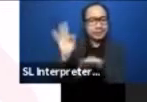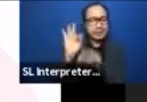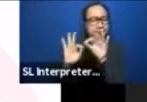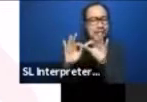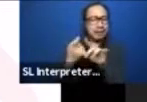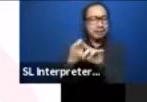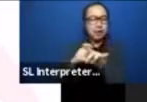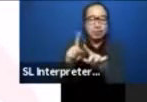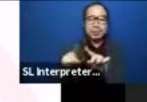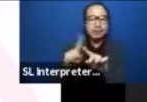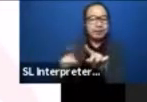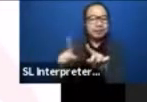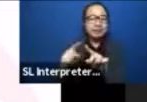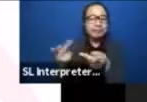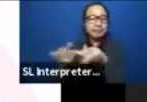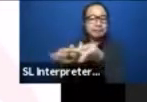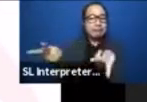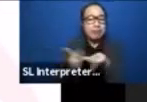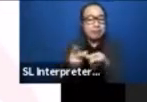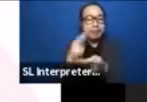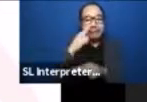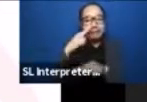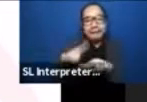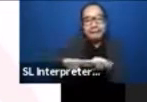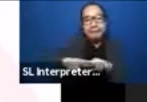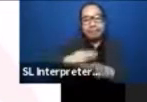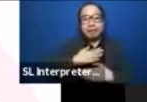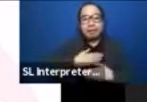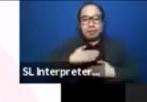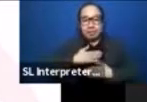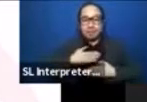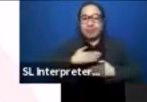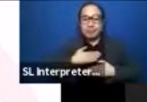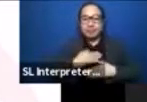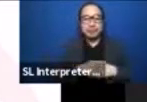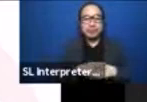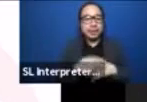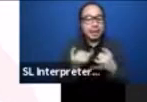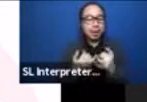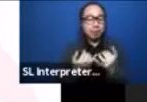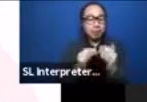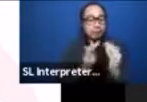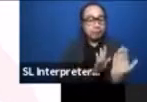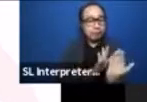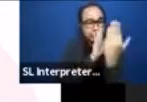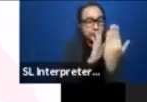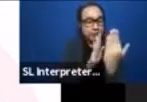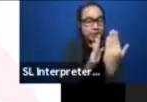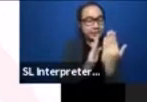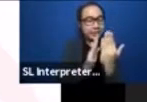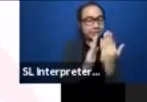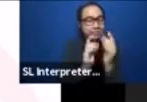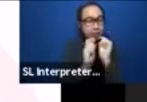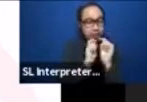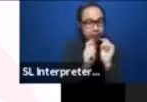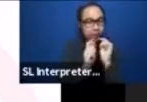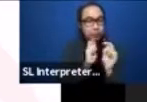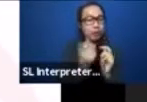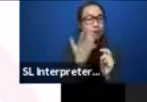venues. Face-to-face interviews was conducted using tablet-based.